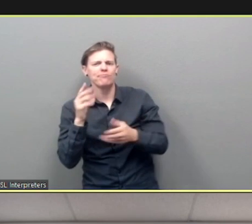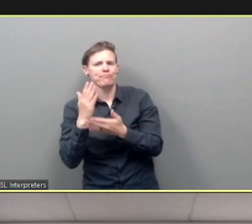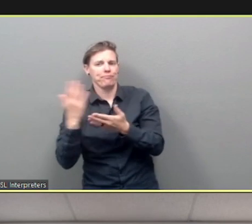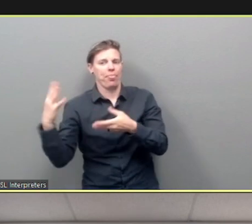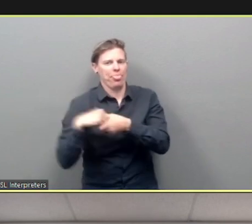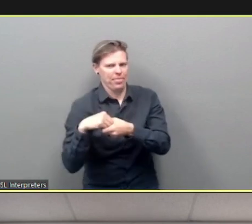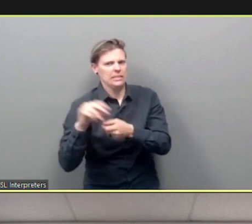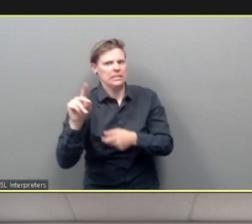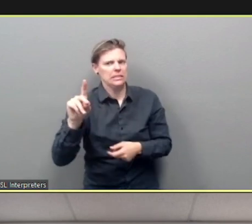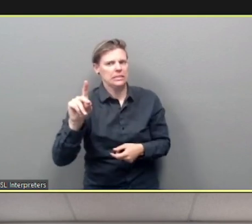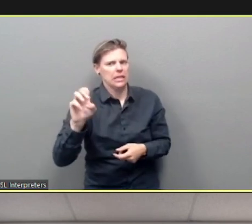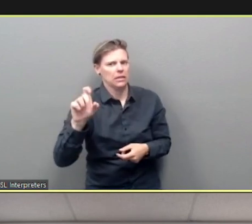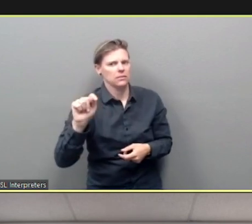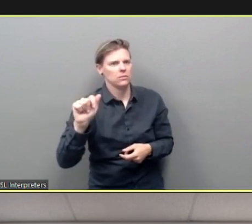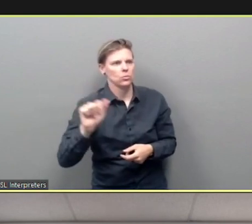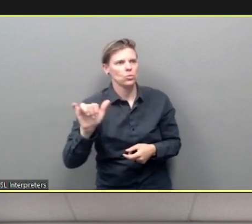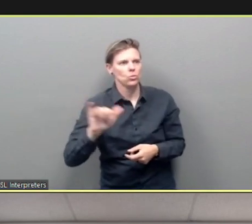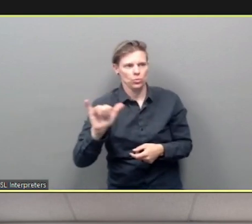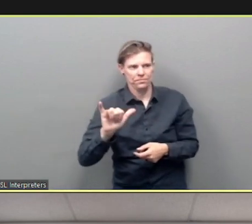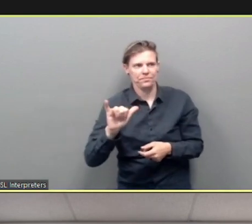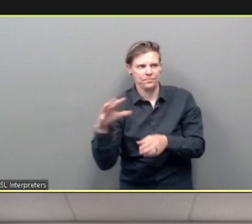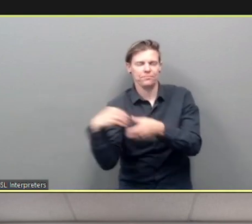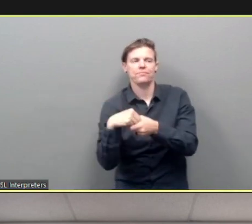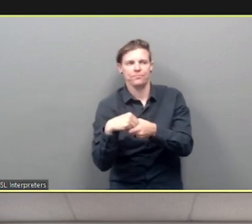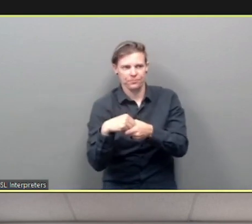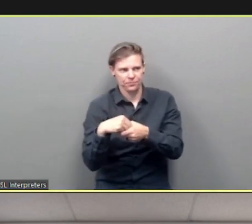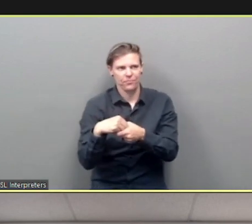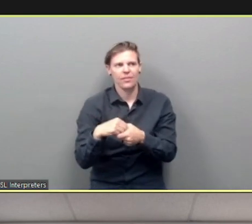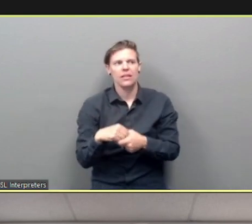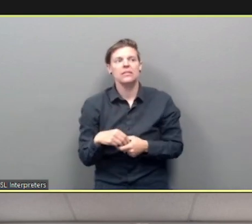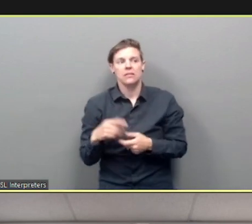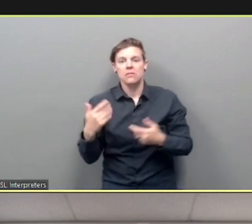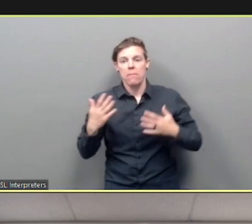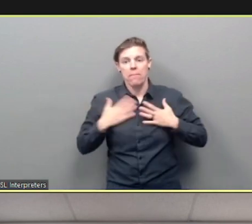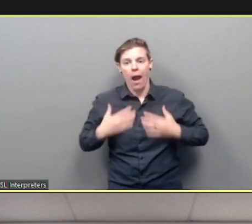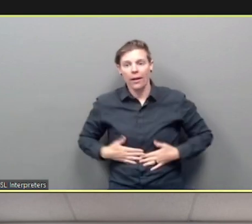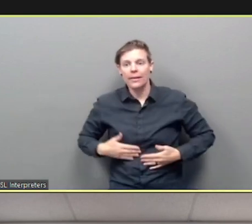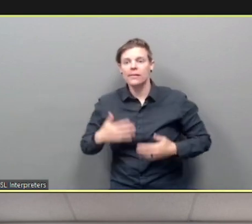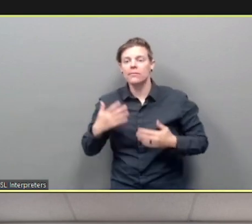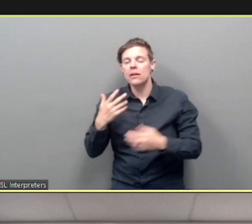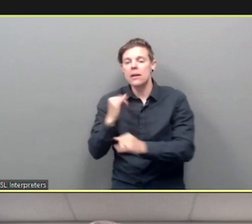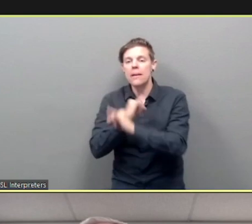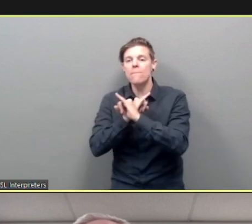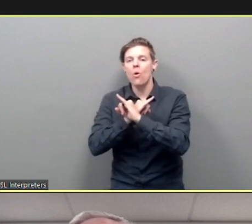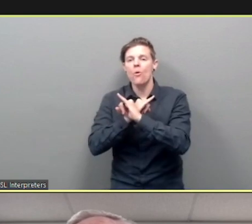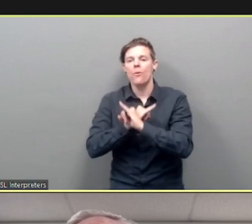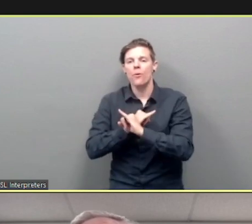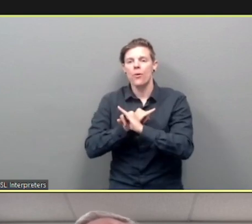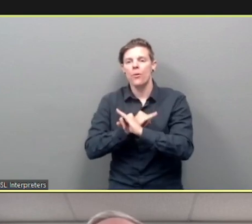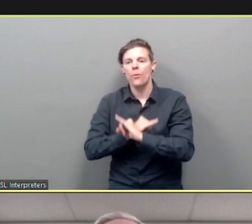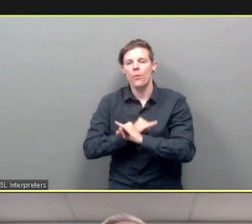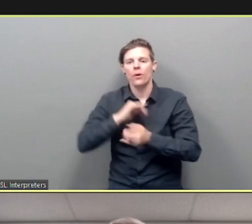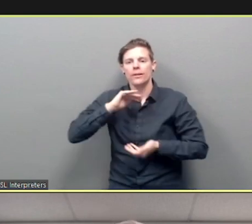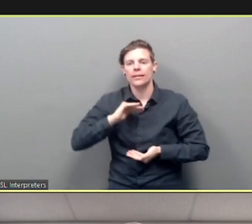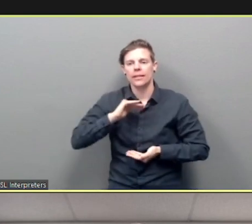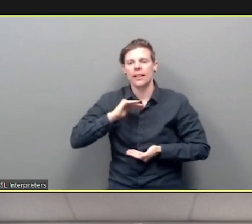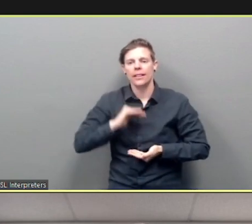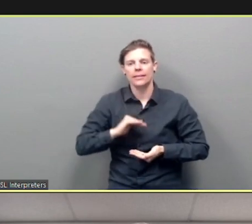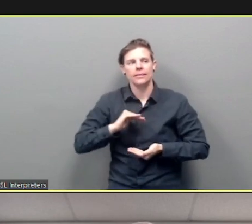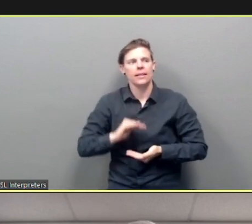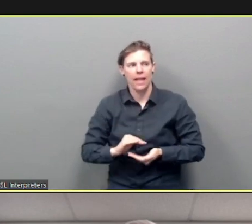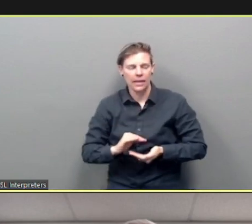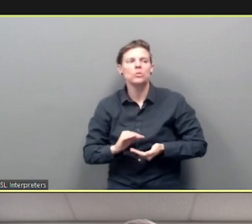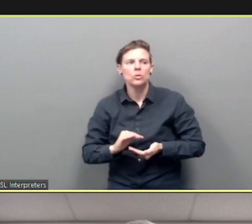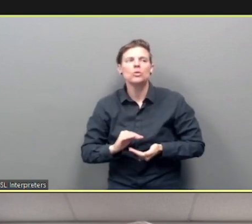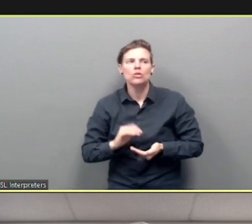due to waning immunity, as research points out, and really, frankly, was part of the reason that New Mexico